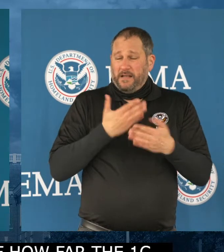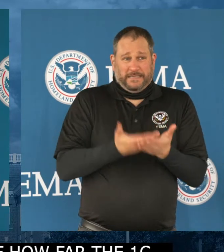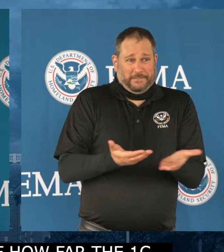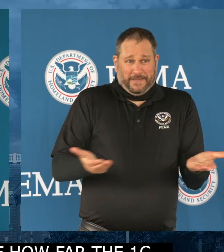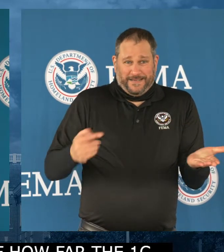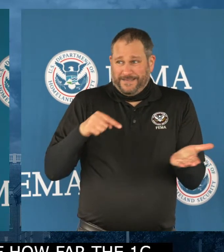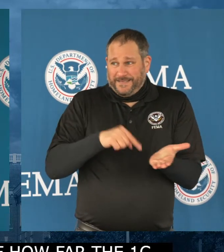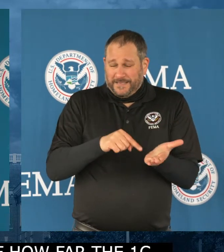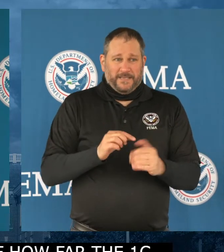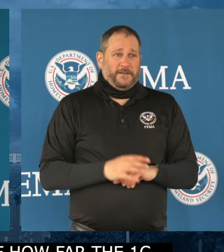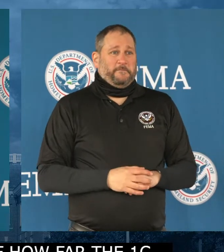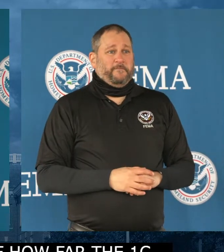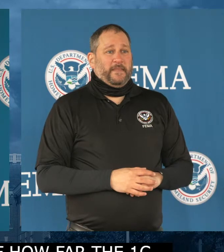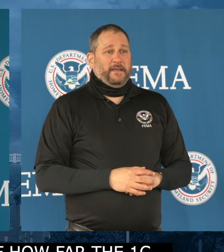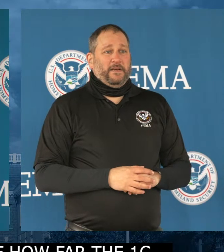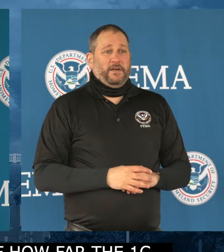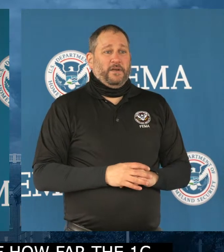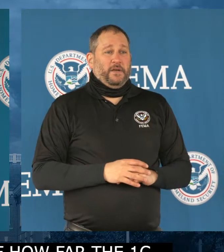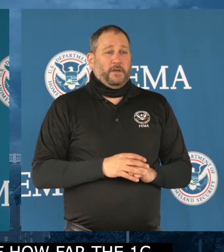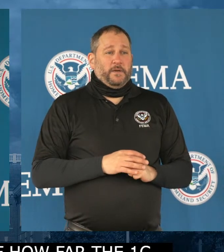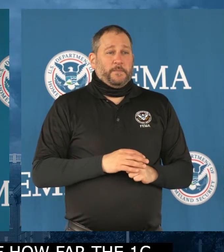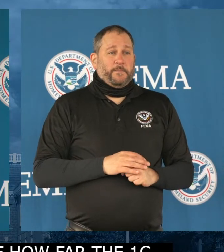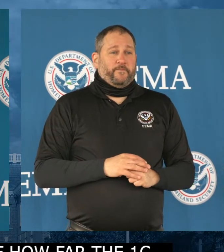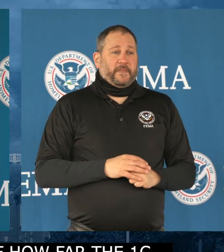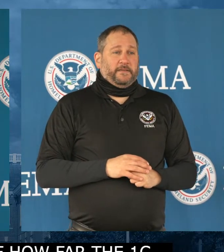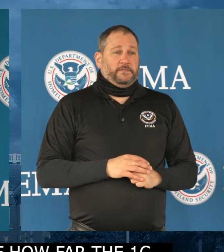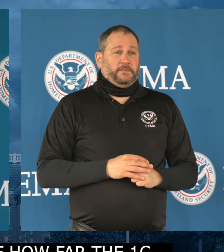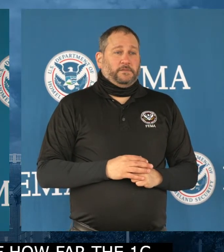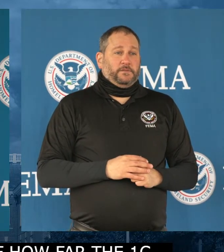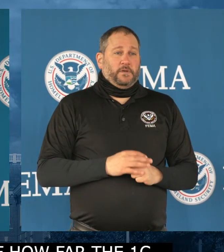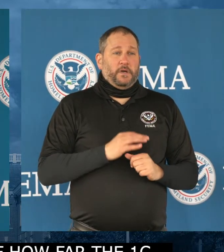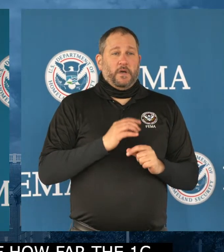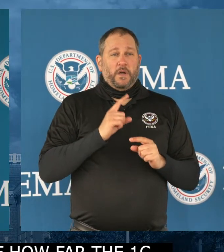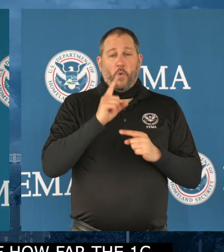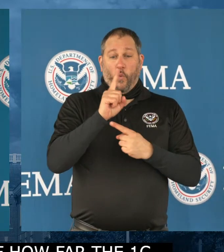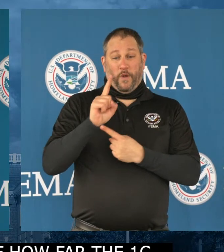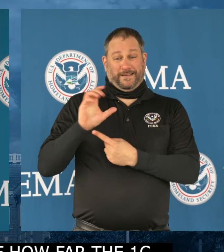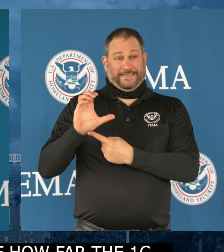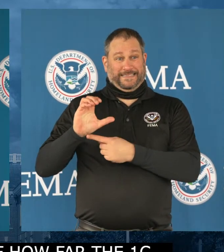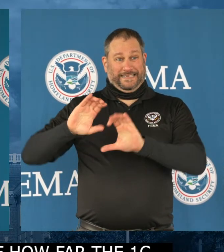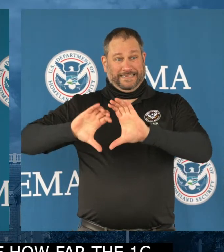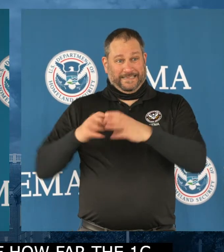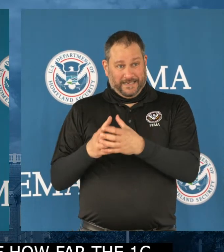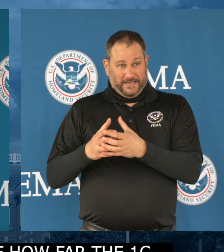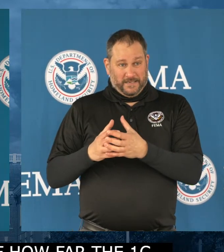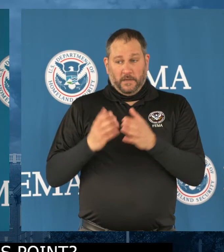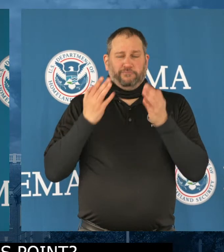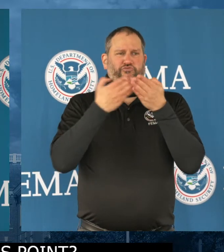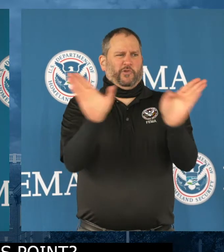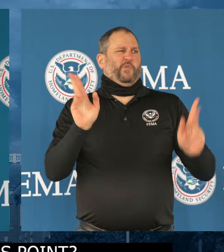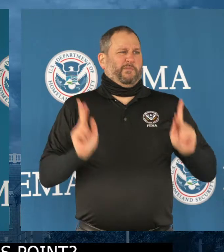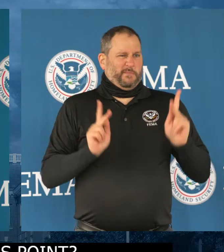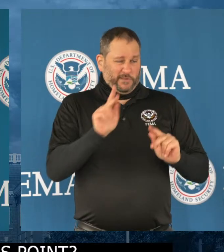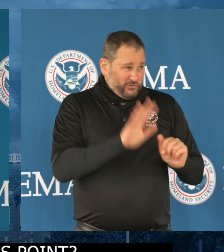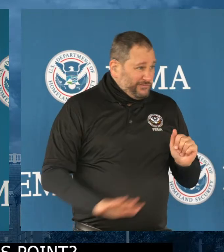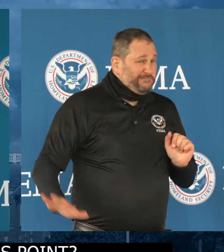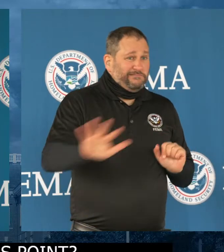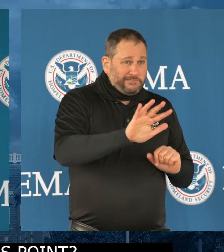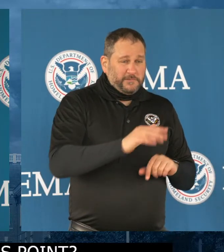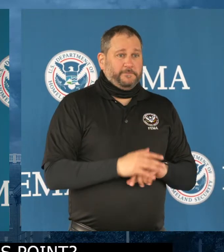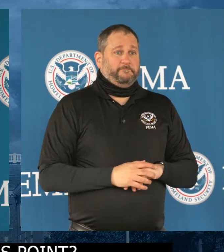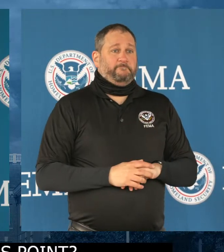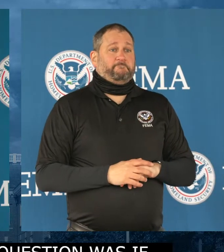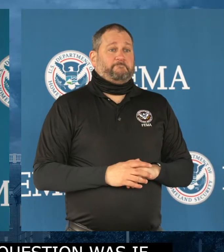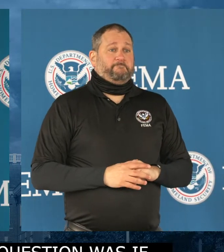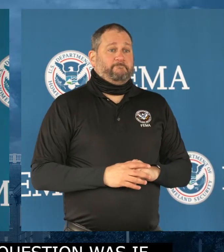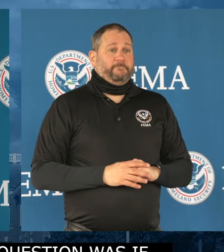when 1C, which is more the general population, we have next in